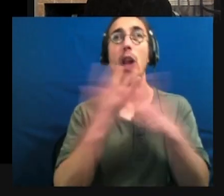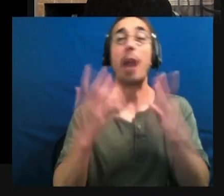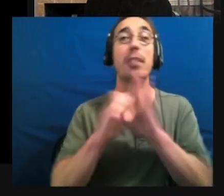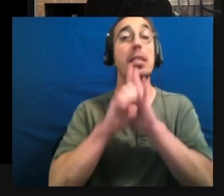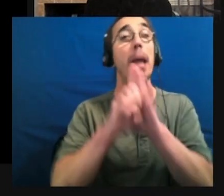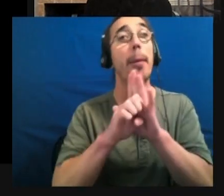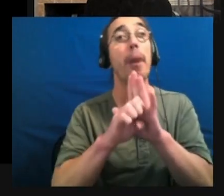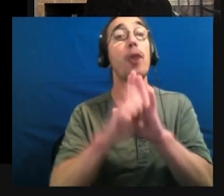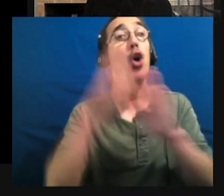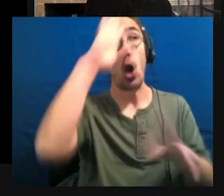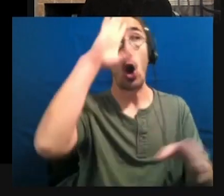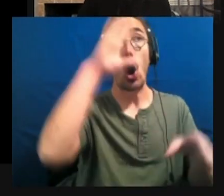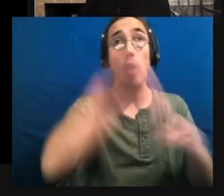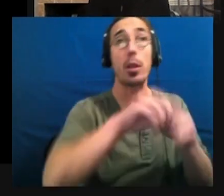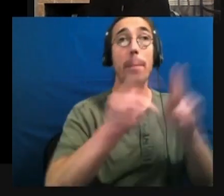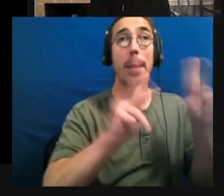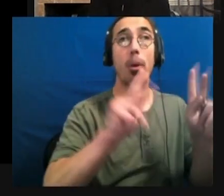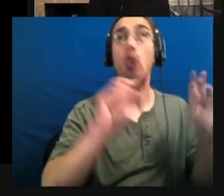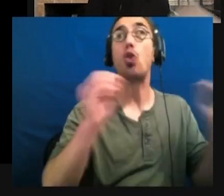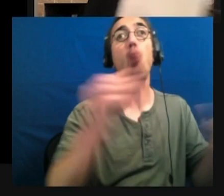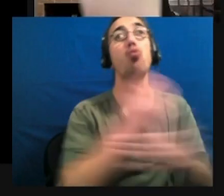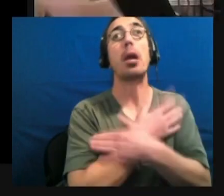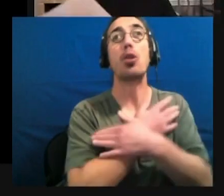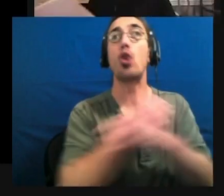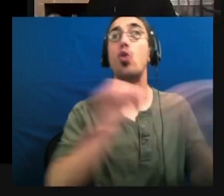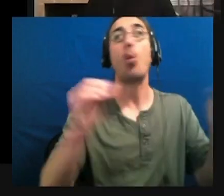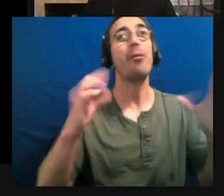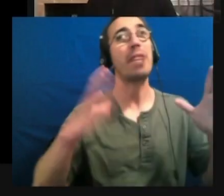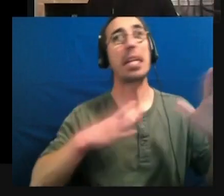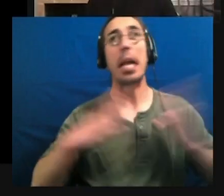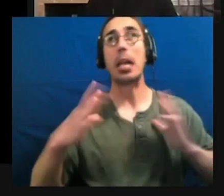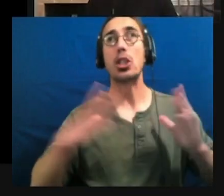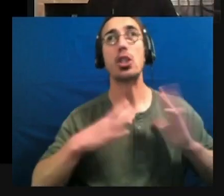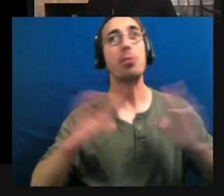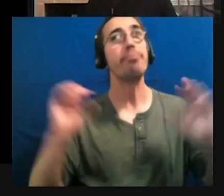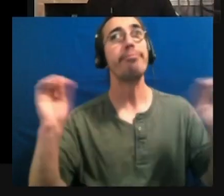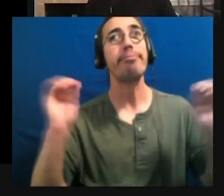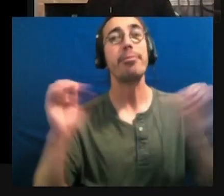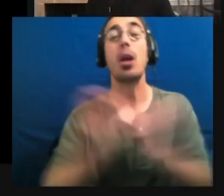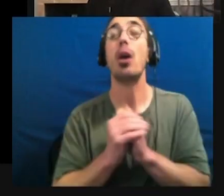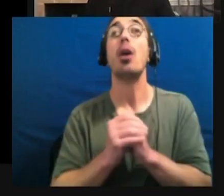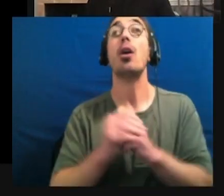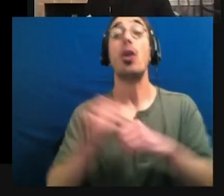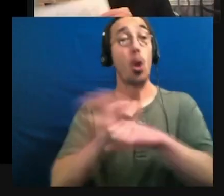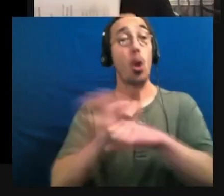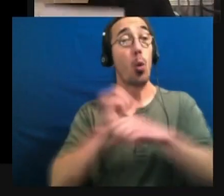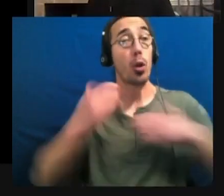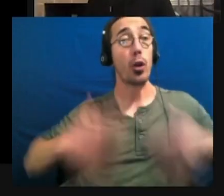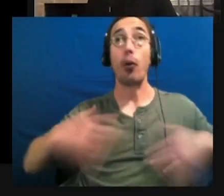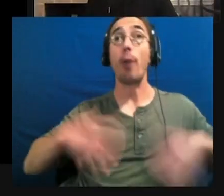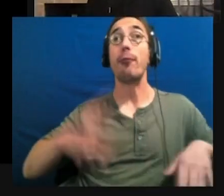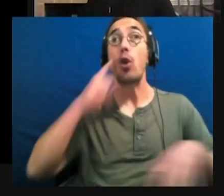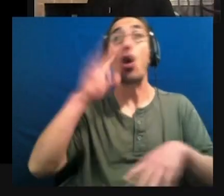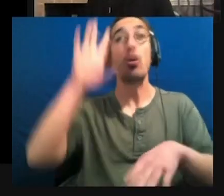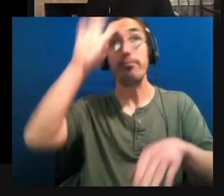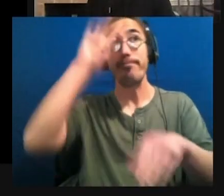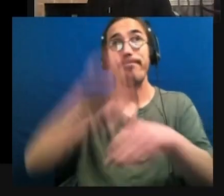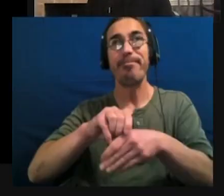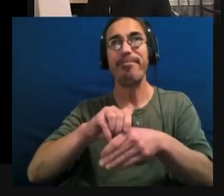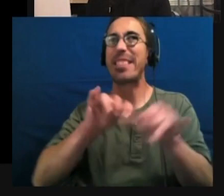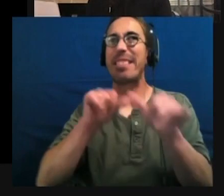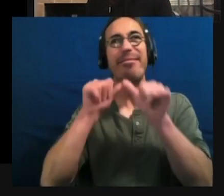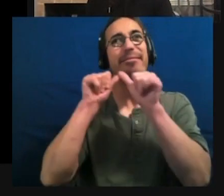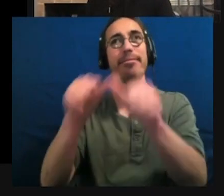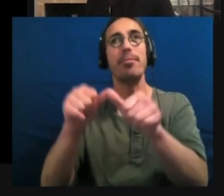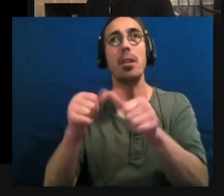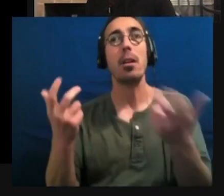rest. There is no vacation. The work uniform does not come off. The customer service voice does not